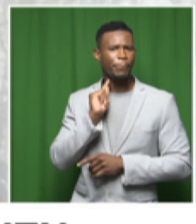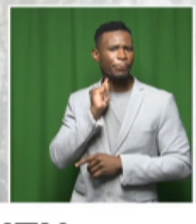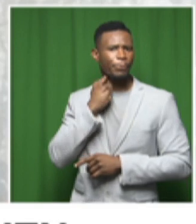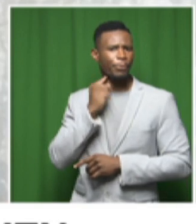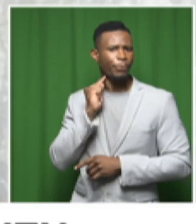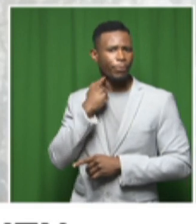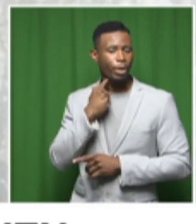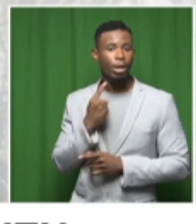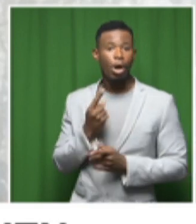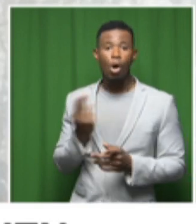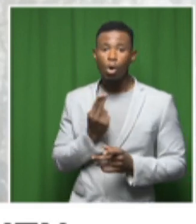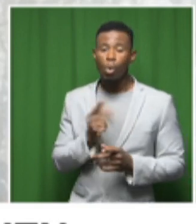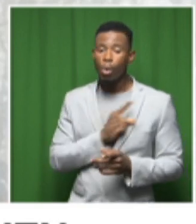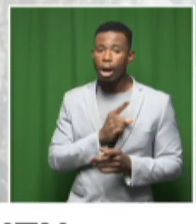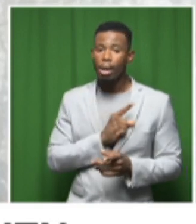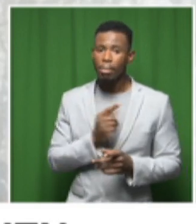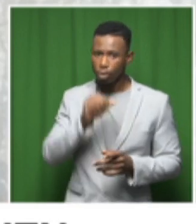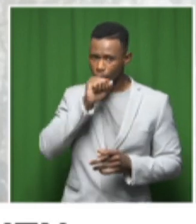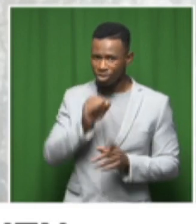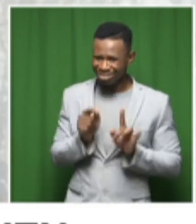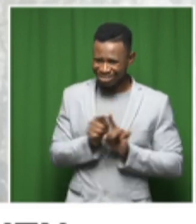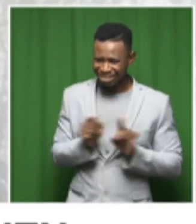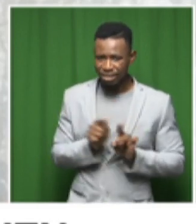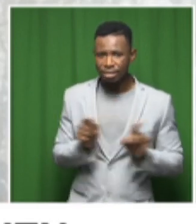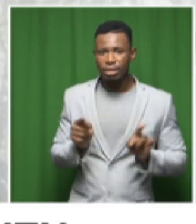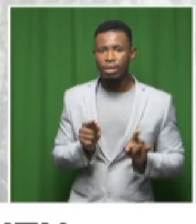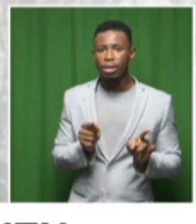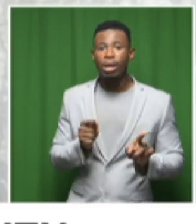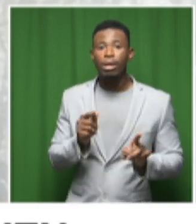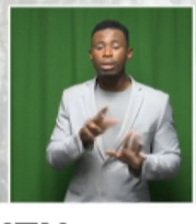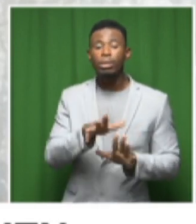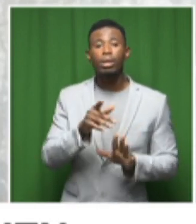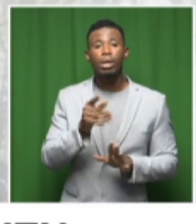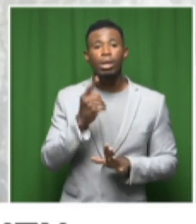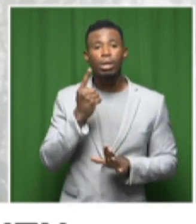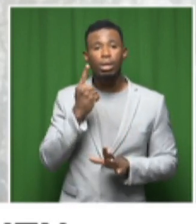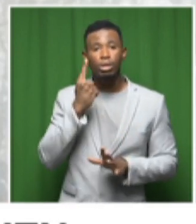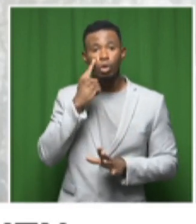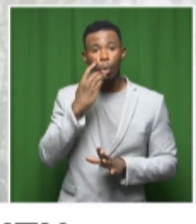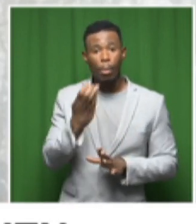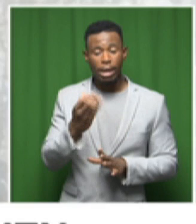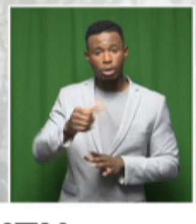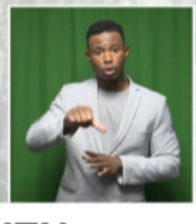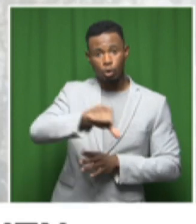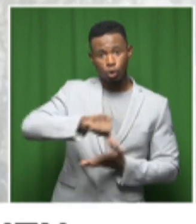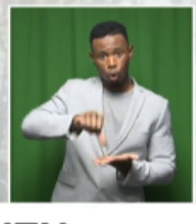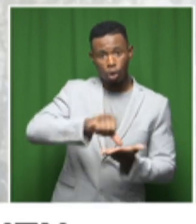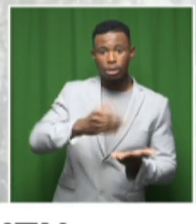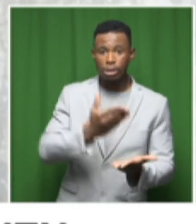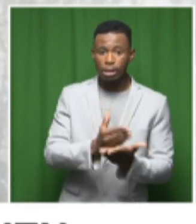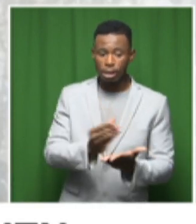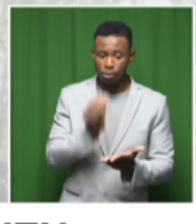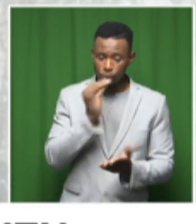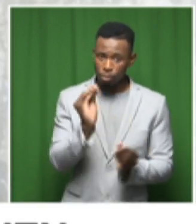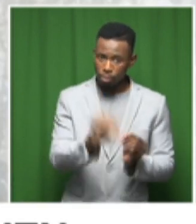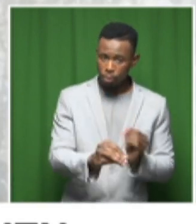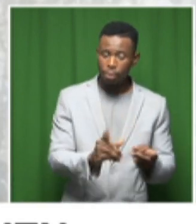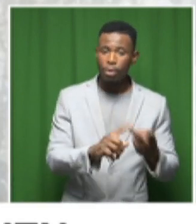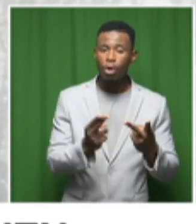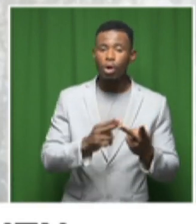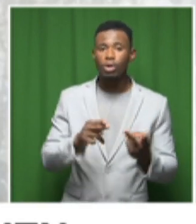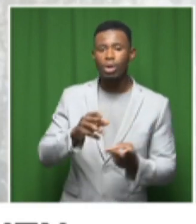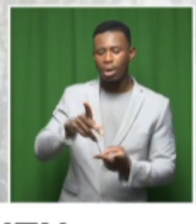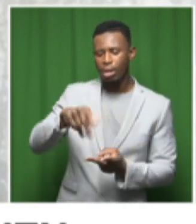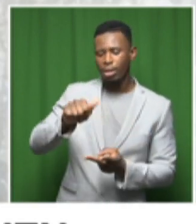tomato sauce into your cooking? It's one of the things because it has so many ingredients in. And tomato paste. Tomato paste